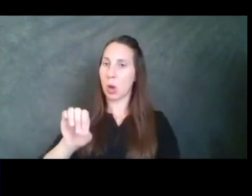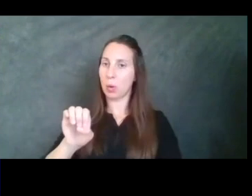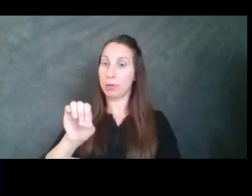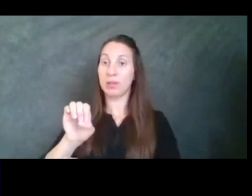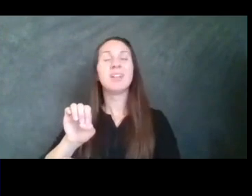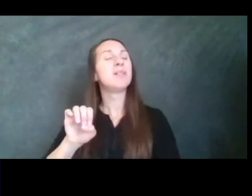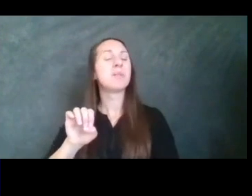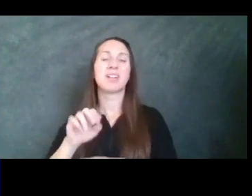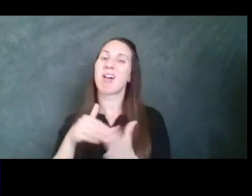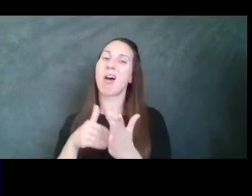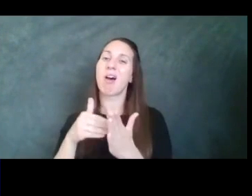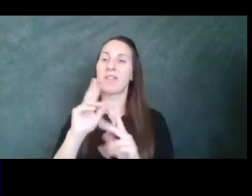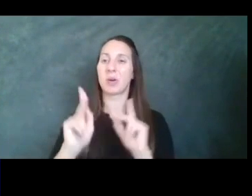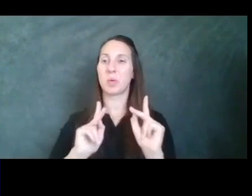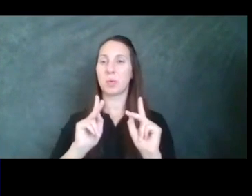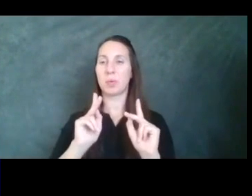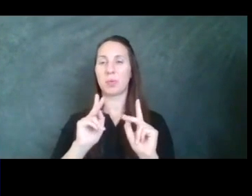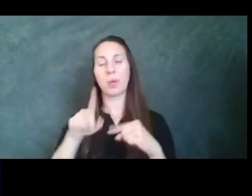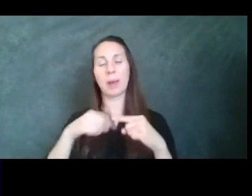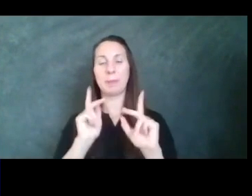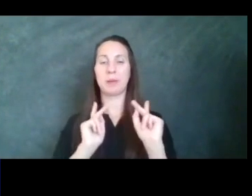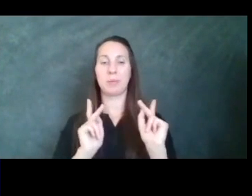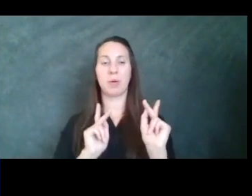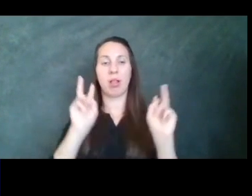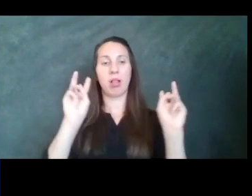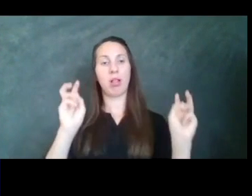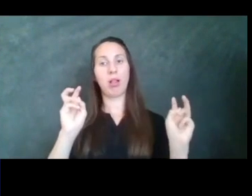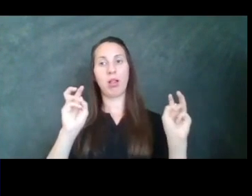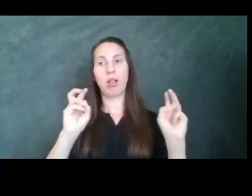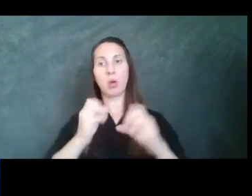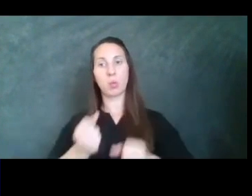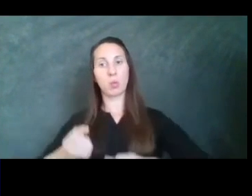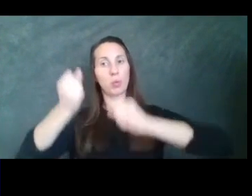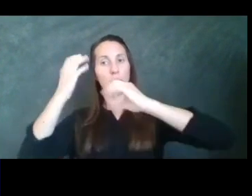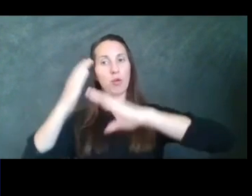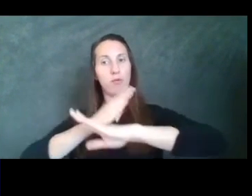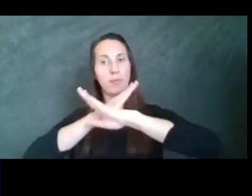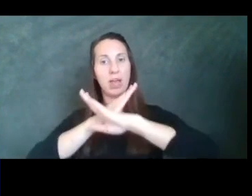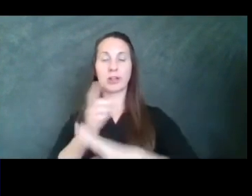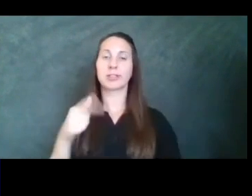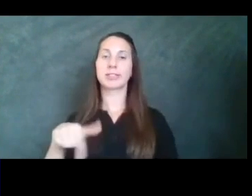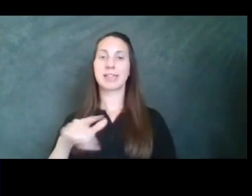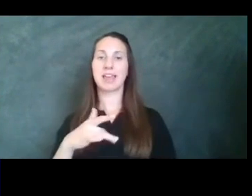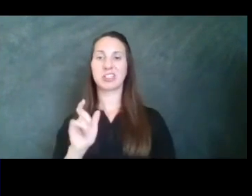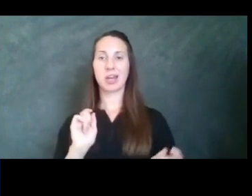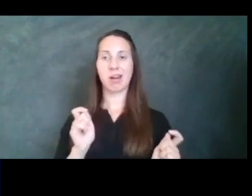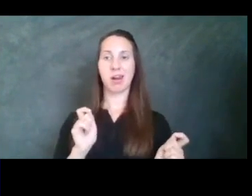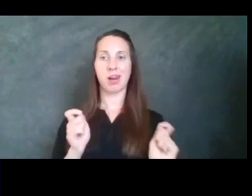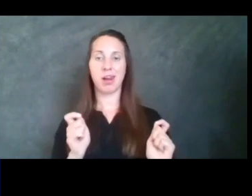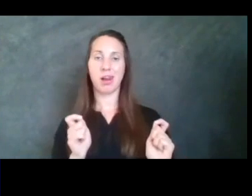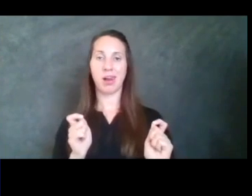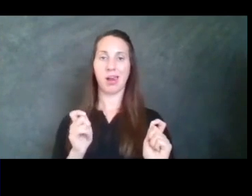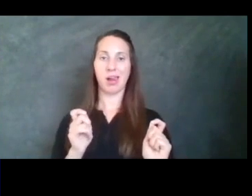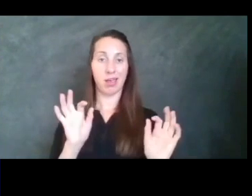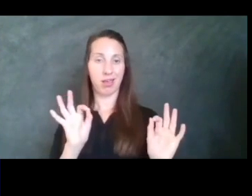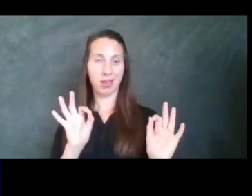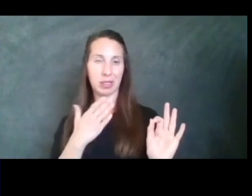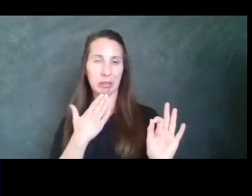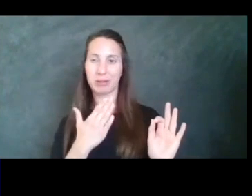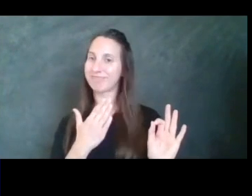in a way that they feel is accessible. And when the Department of Justice made regulations